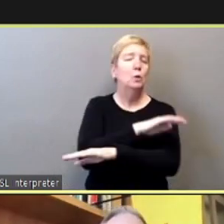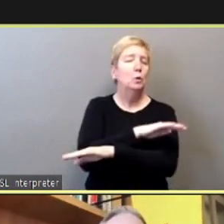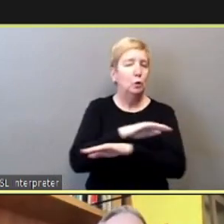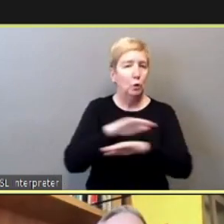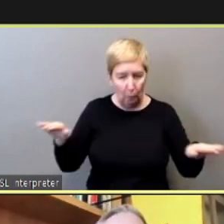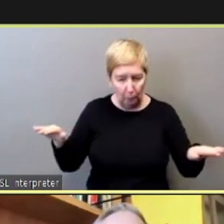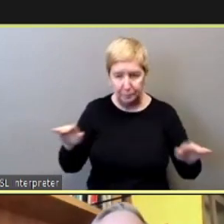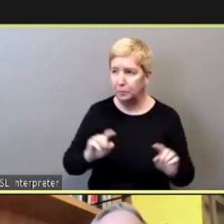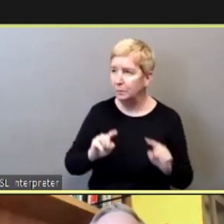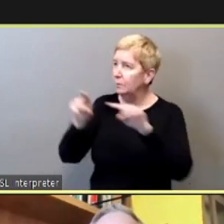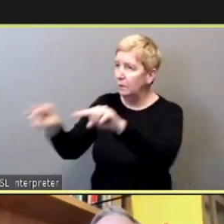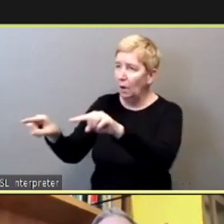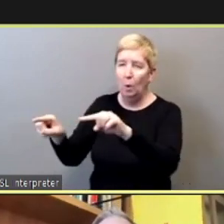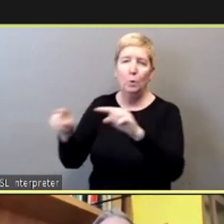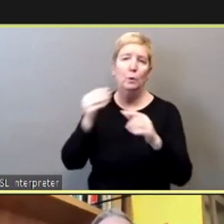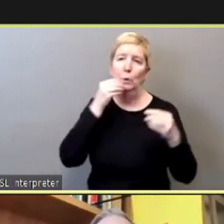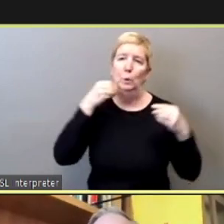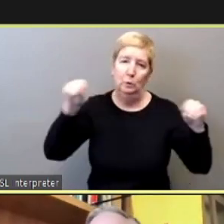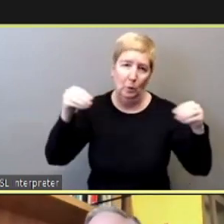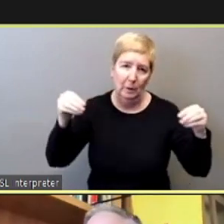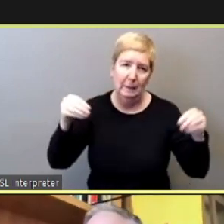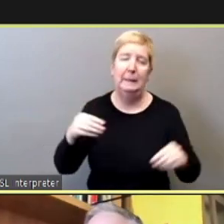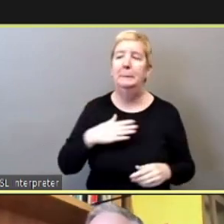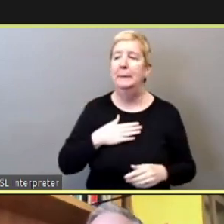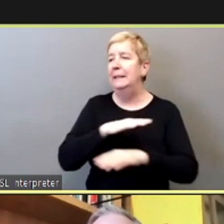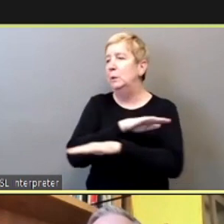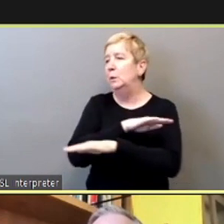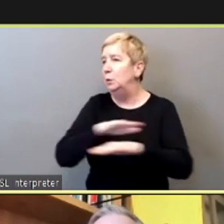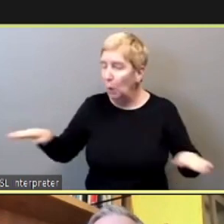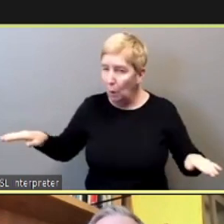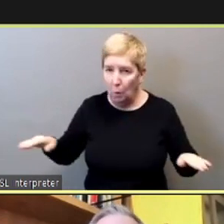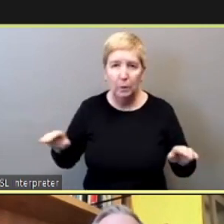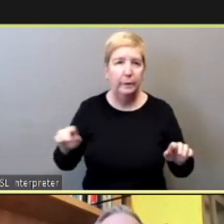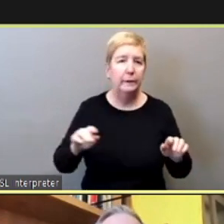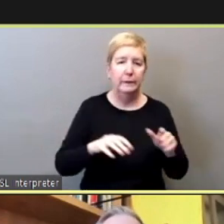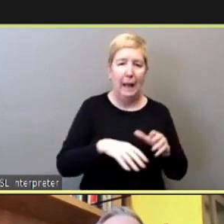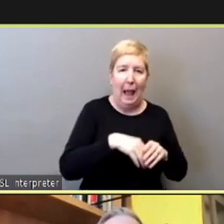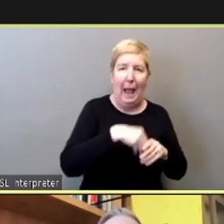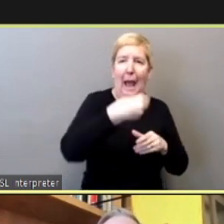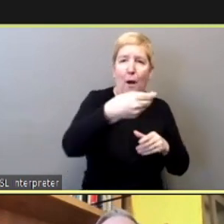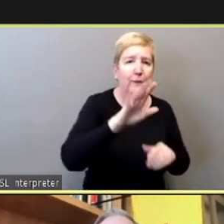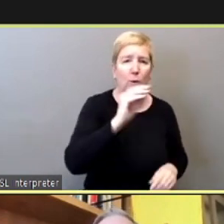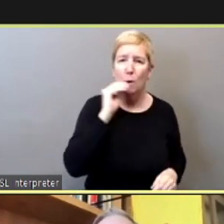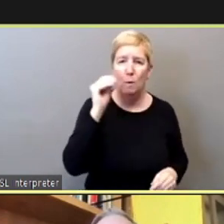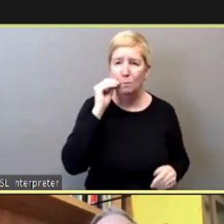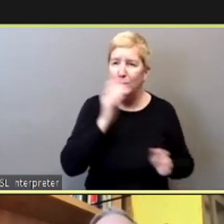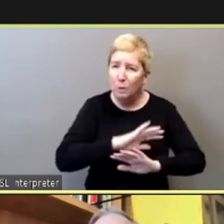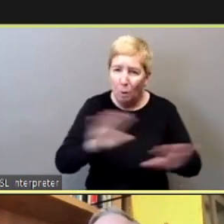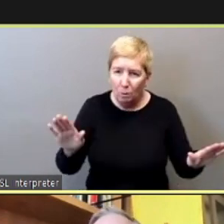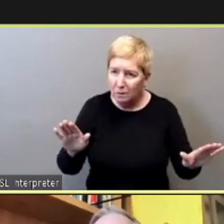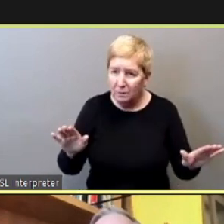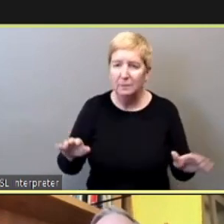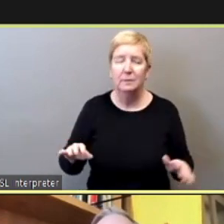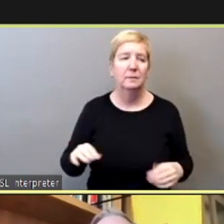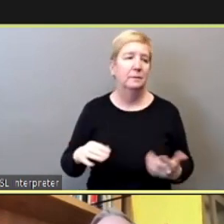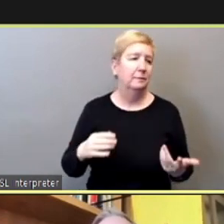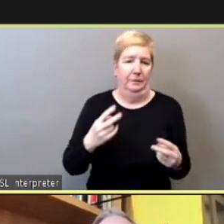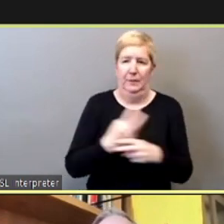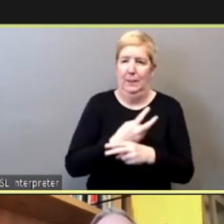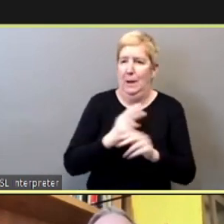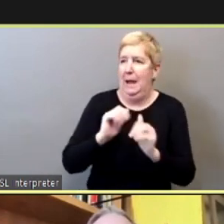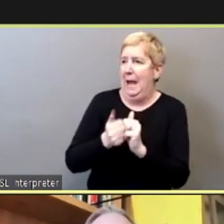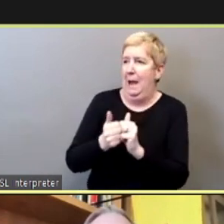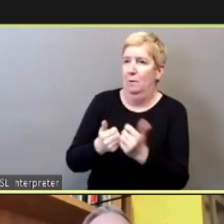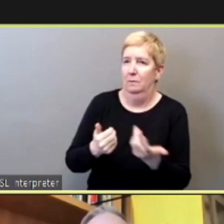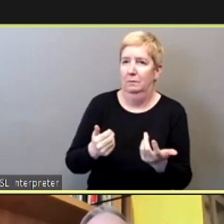Please don't go to the grocery store. Please don't go out of your house, actually. Find other ways to get the help